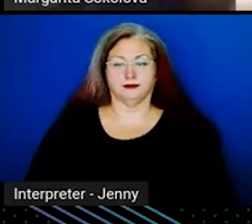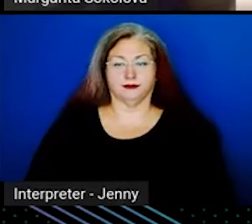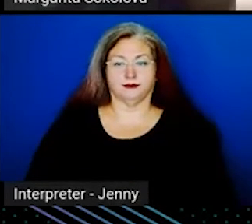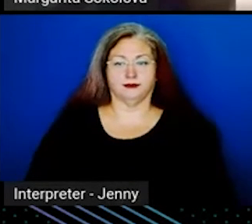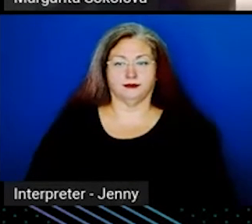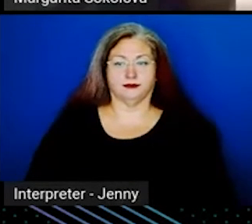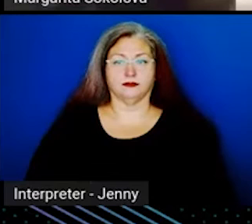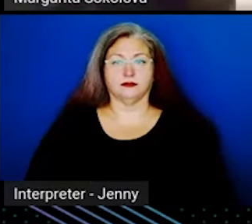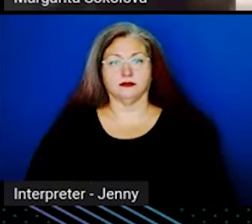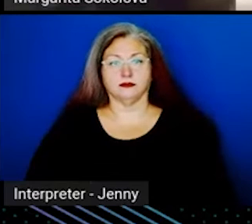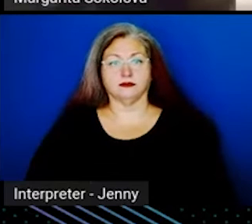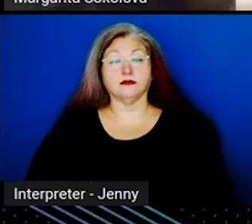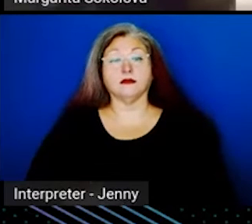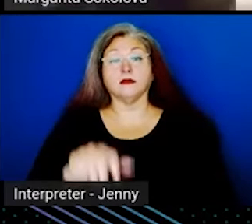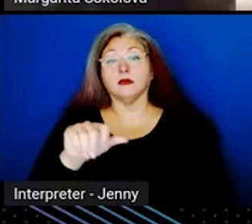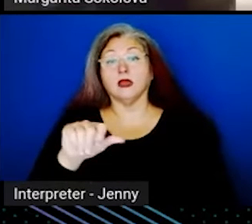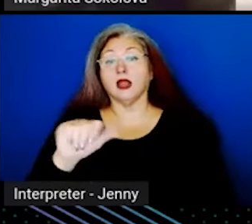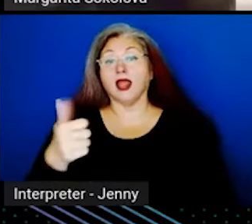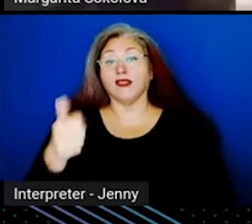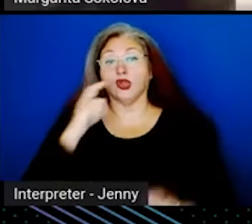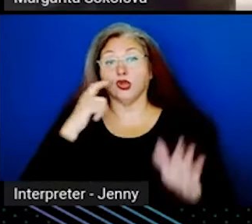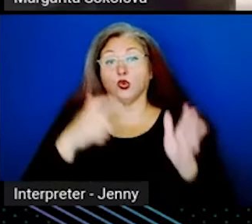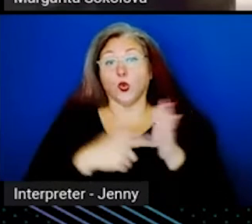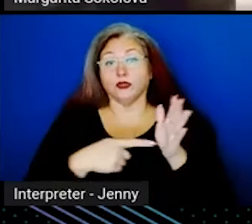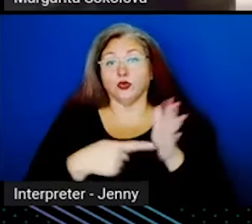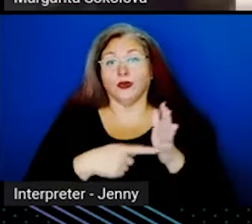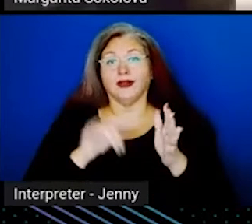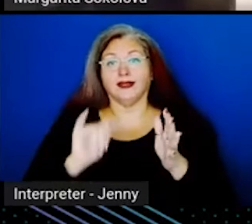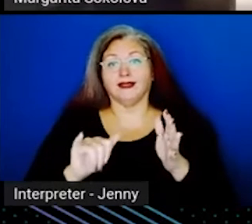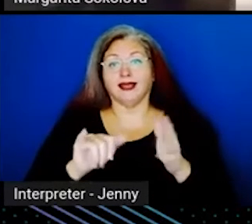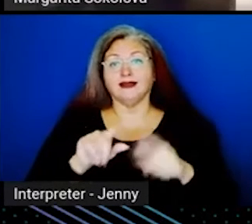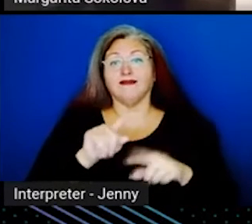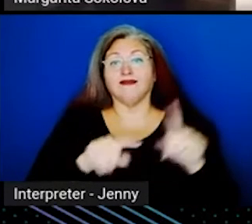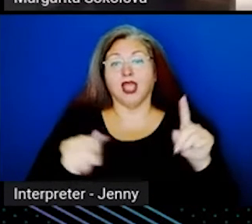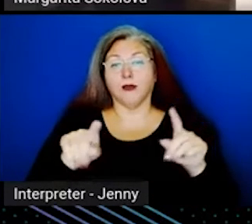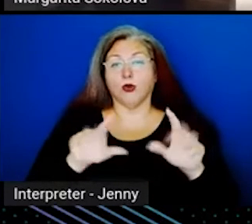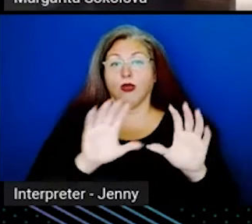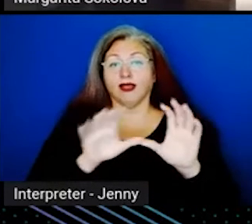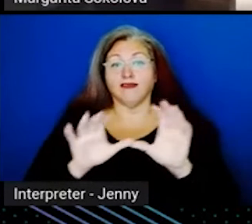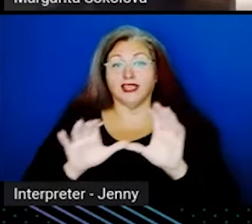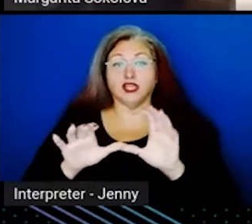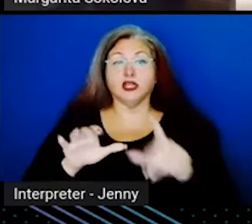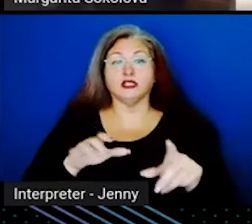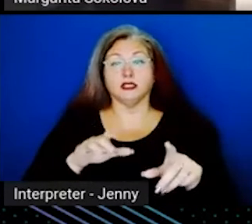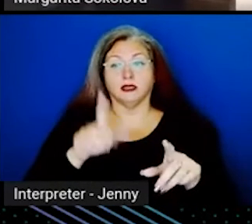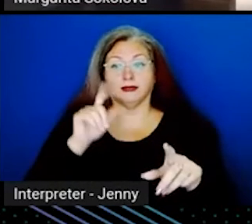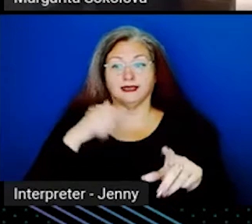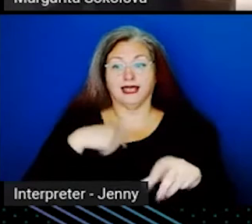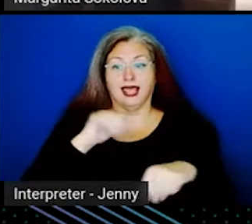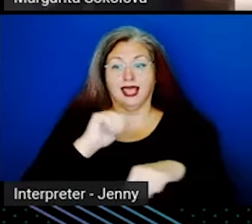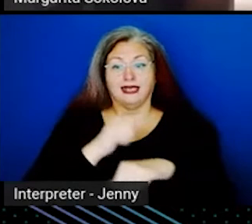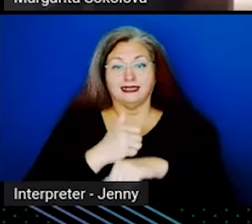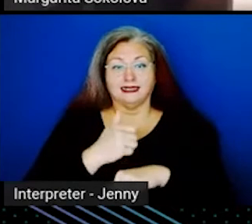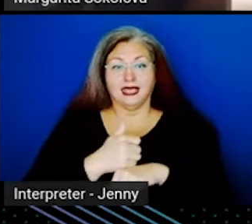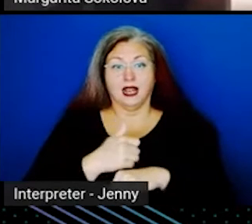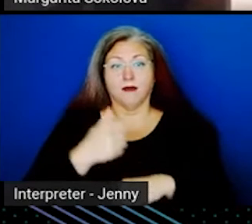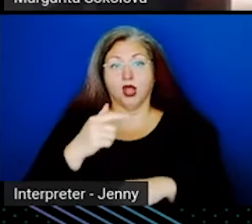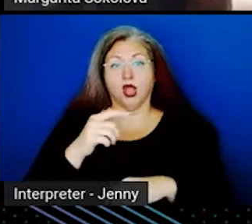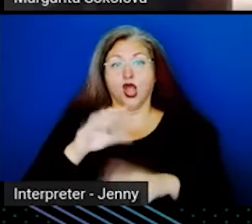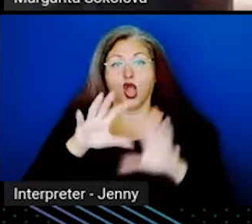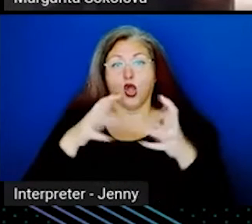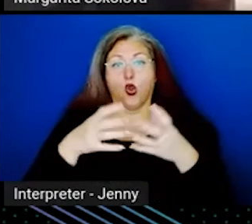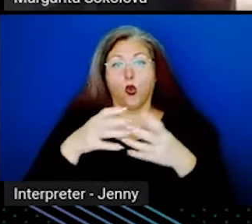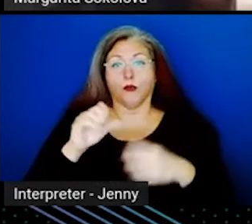The other thing of note here is the variable configuration. So since I set global scope on my